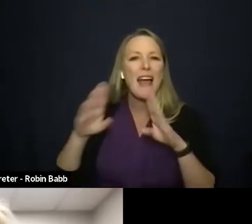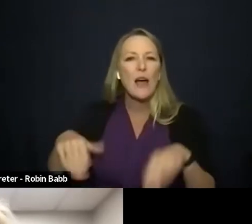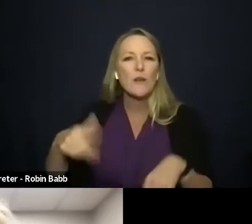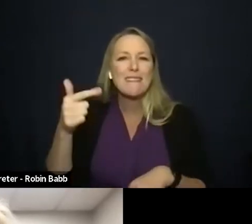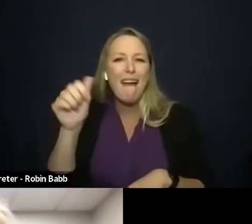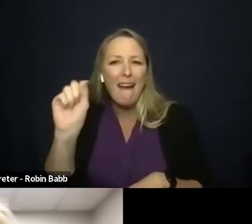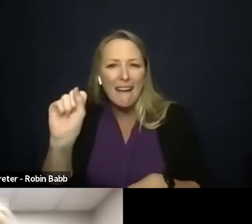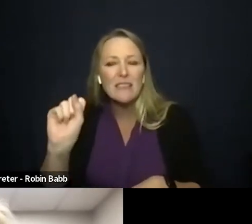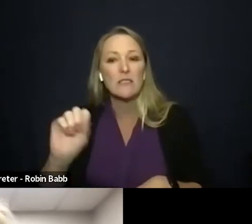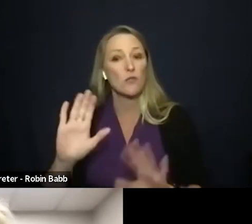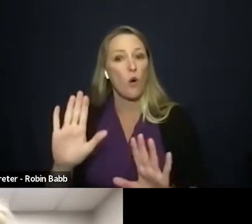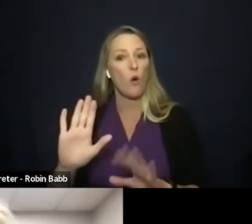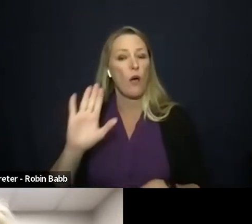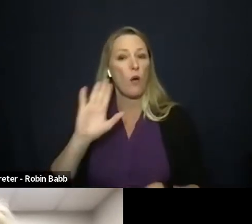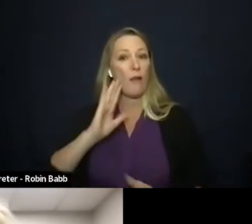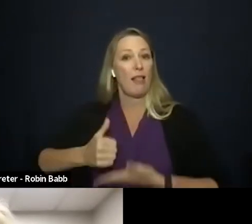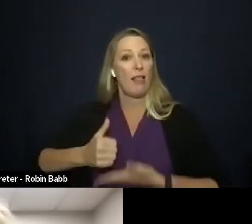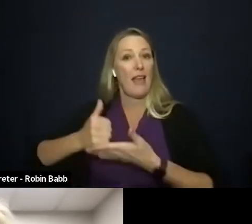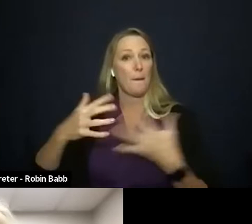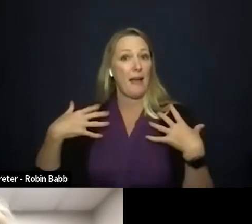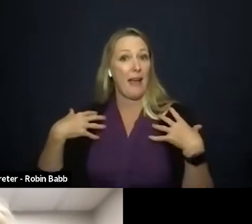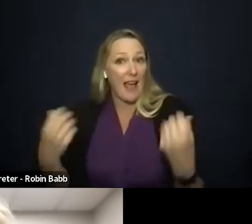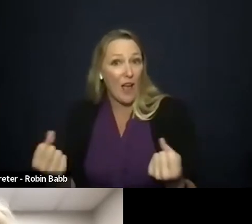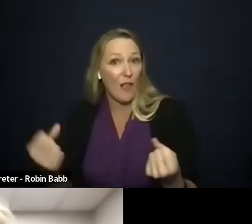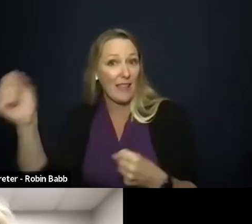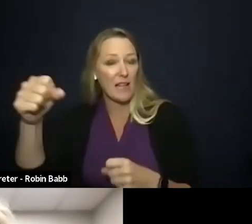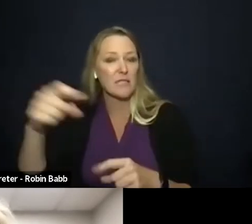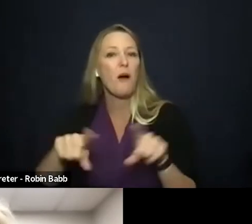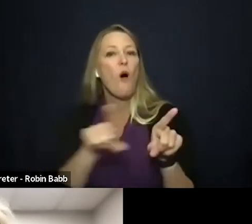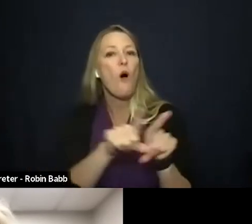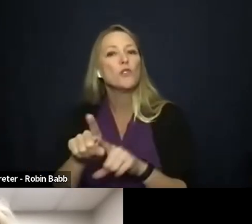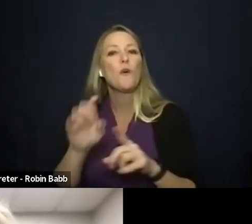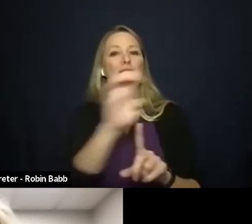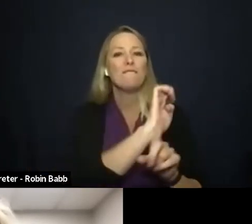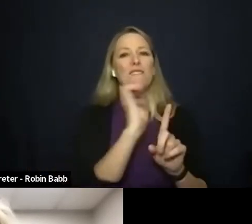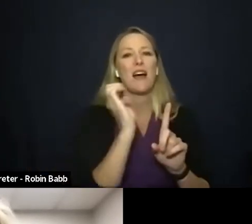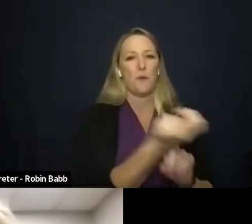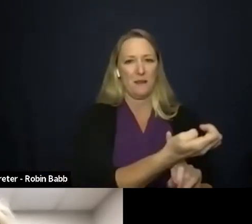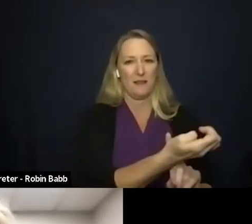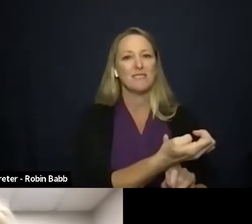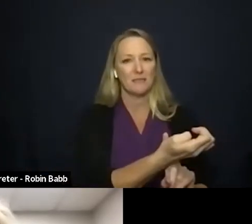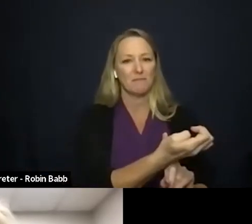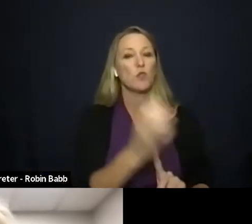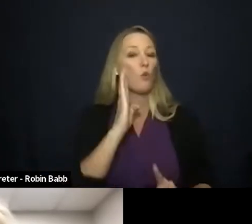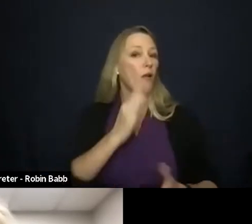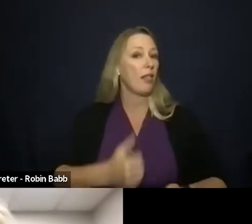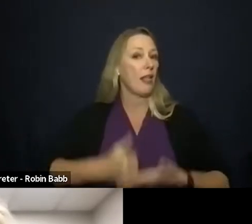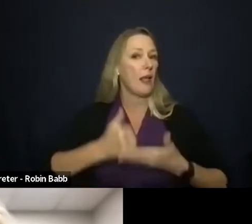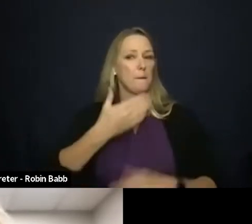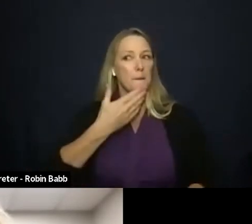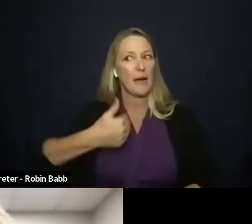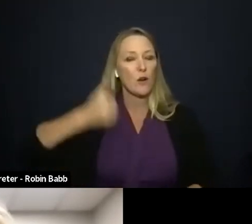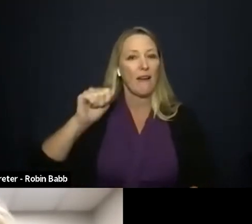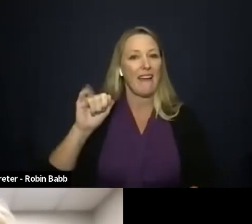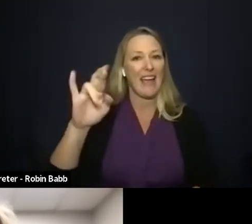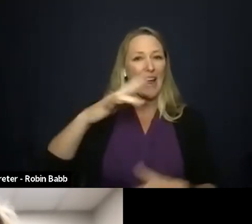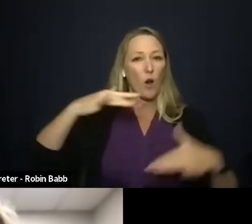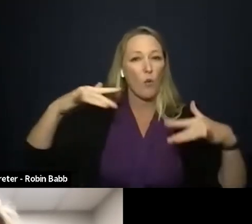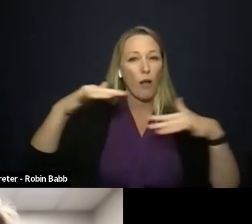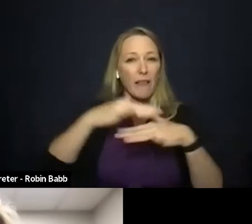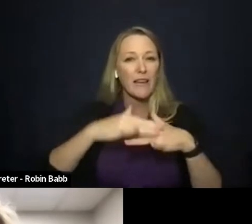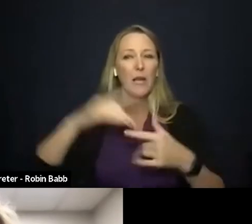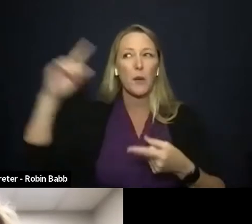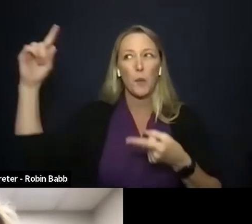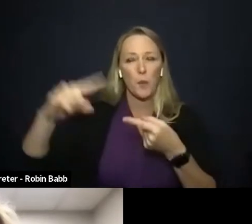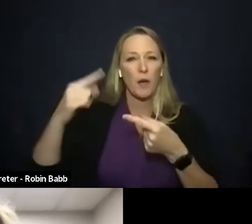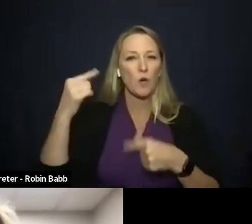climate crisis um and not only do school electric school buses result in better air quality and fewer greenhouse gases they